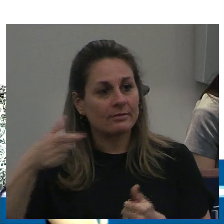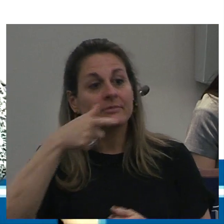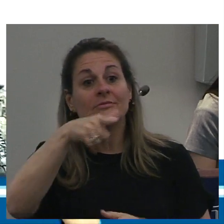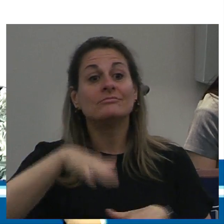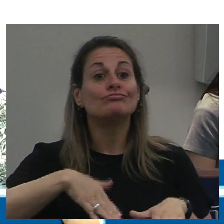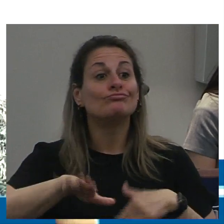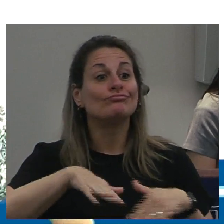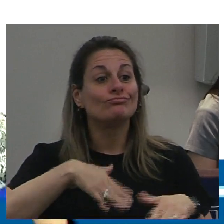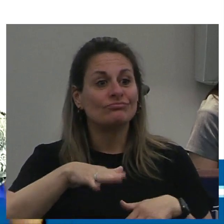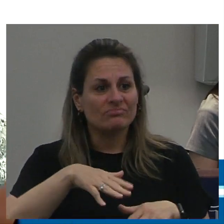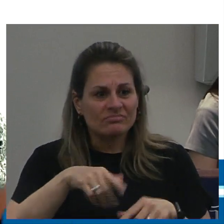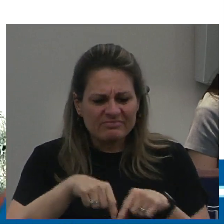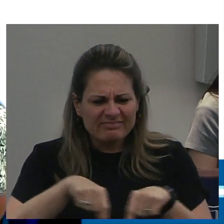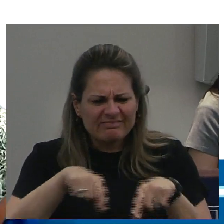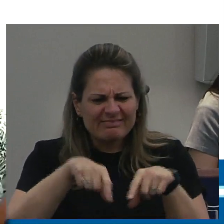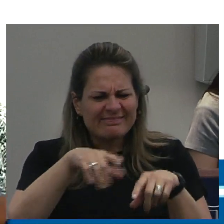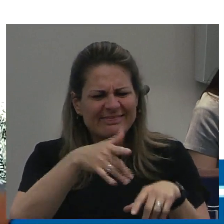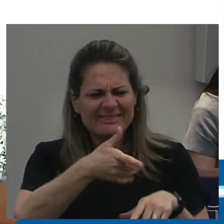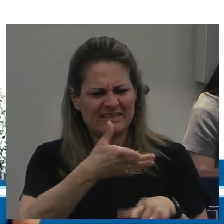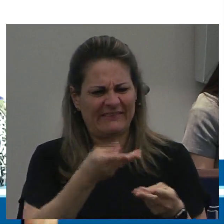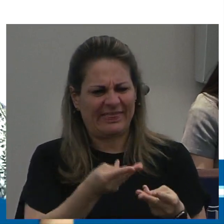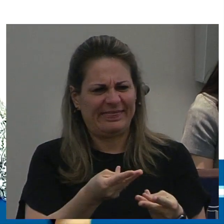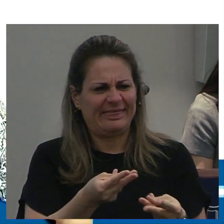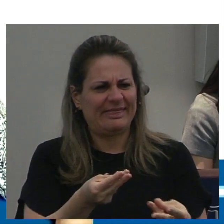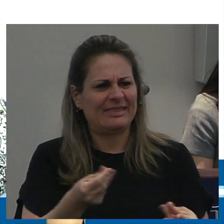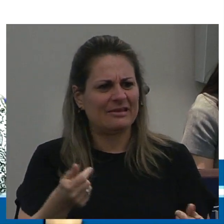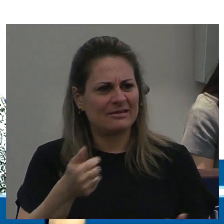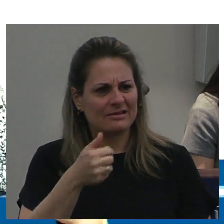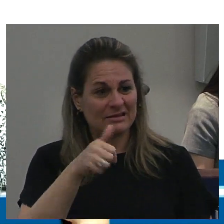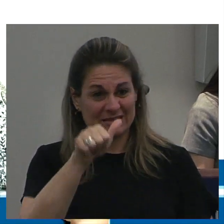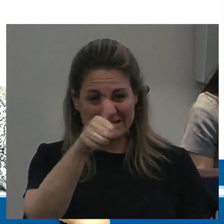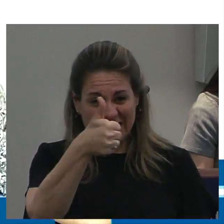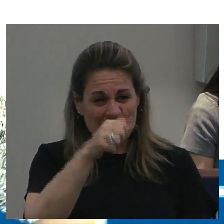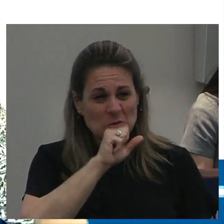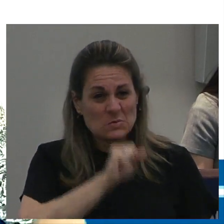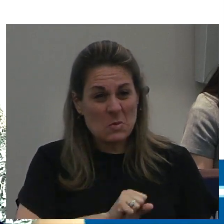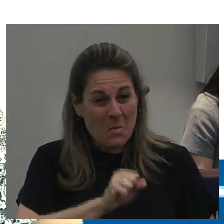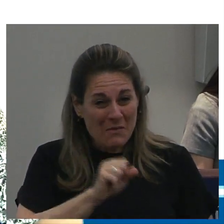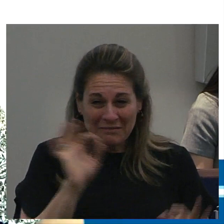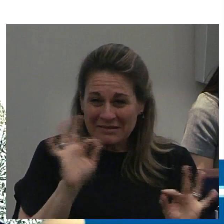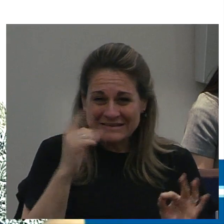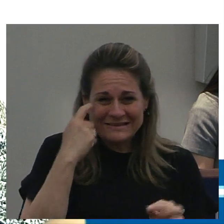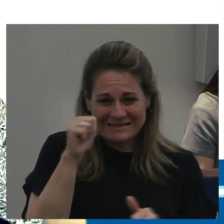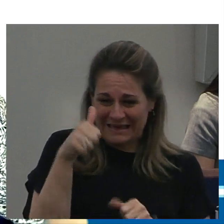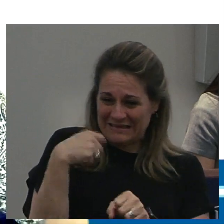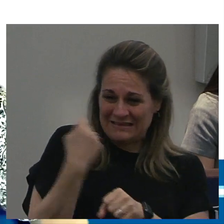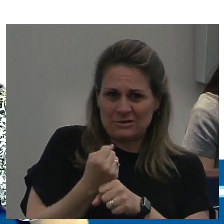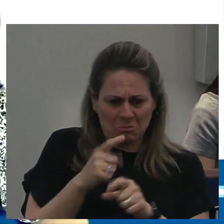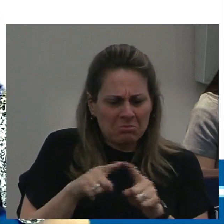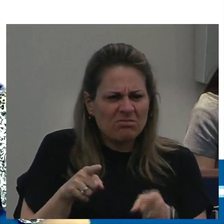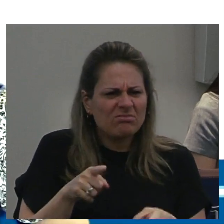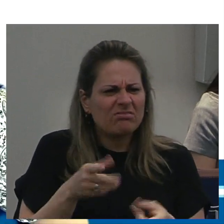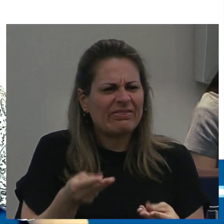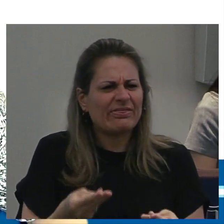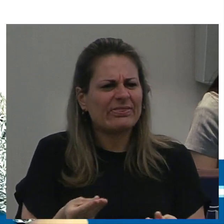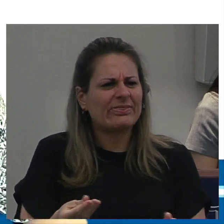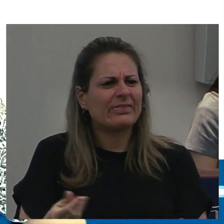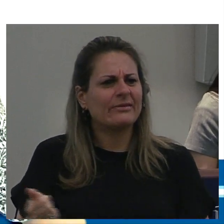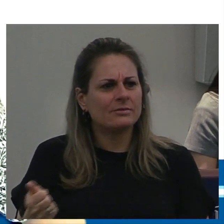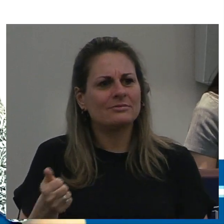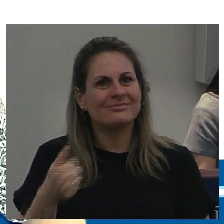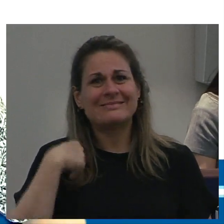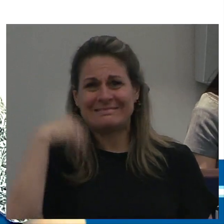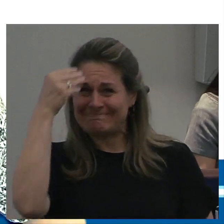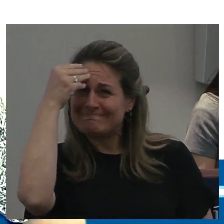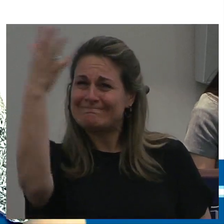old. I would like to know how to best report that so it doesn't get lost in a